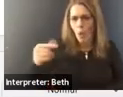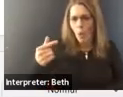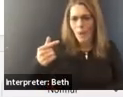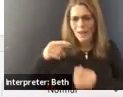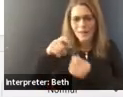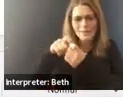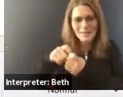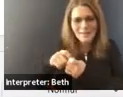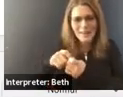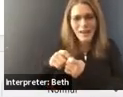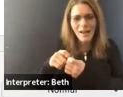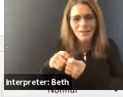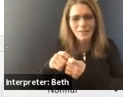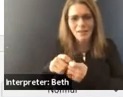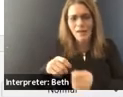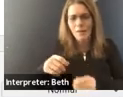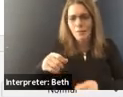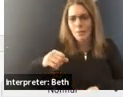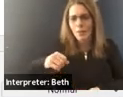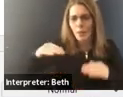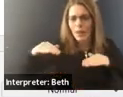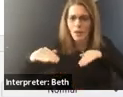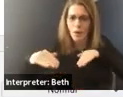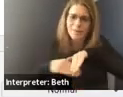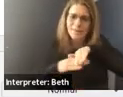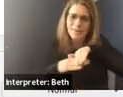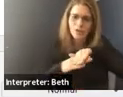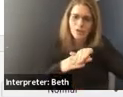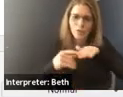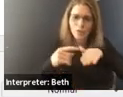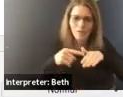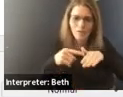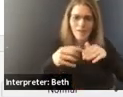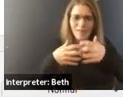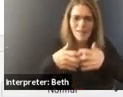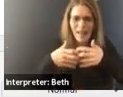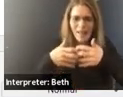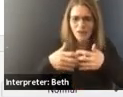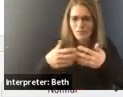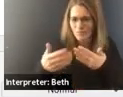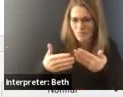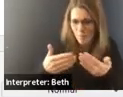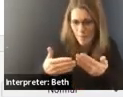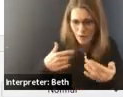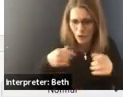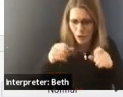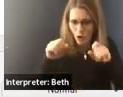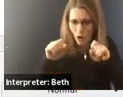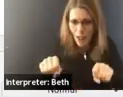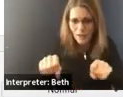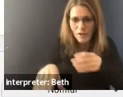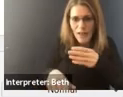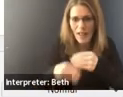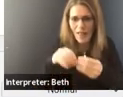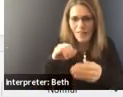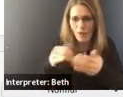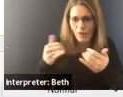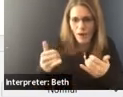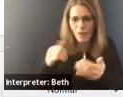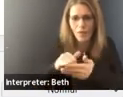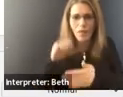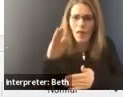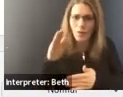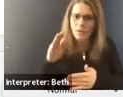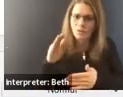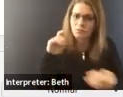It goes into the engine. It doesn't matter. I can add that right now, and that would vastly change it, right? Let's say that,